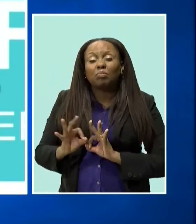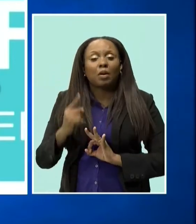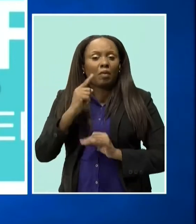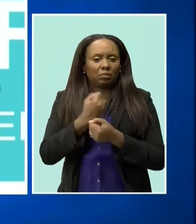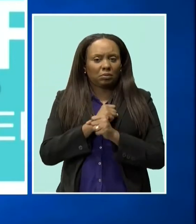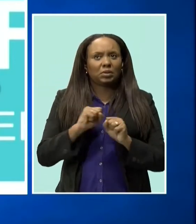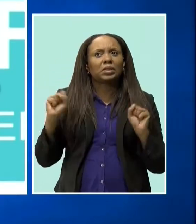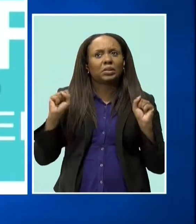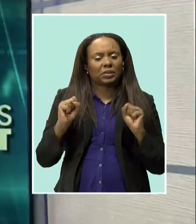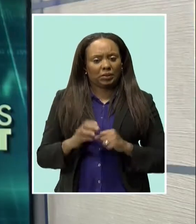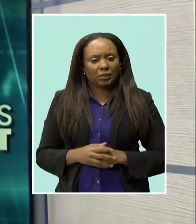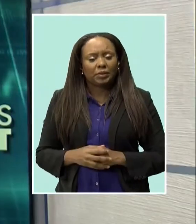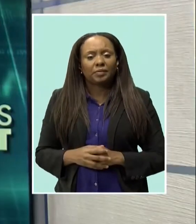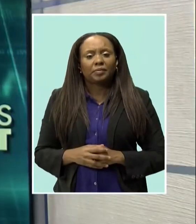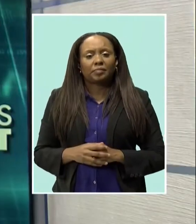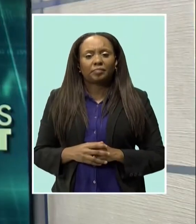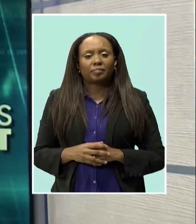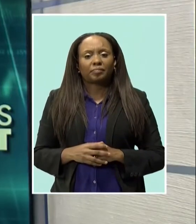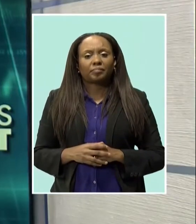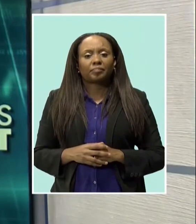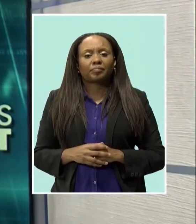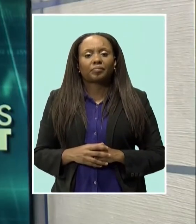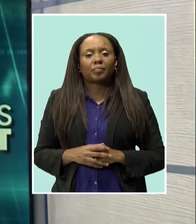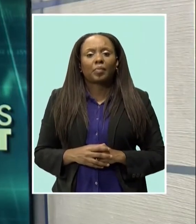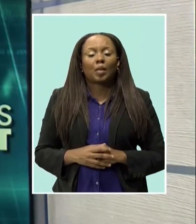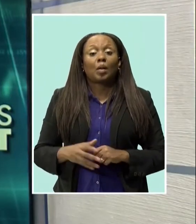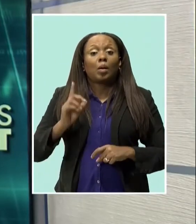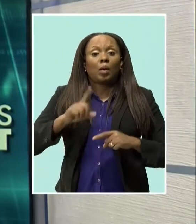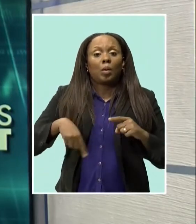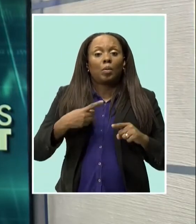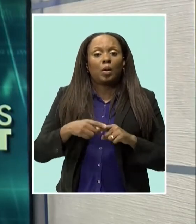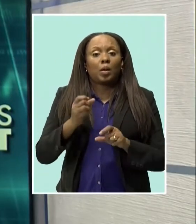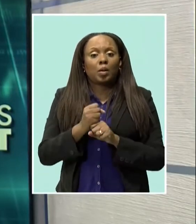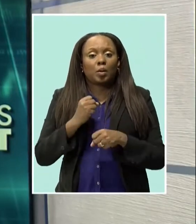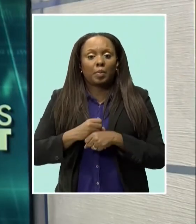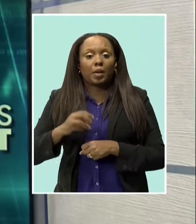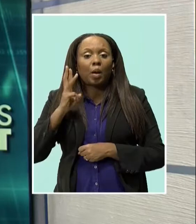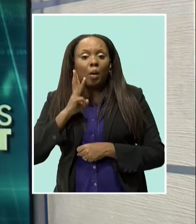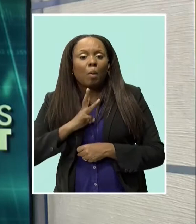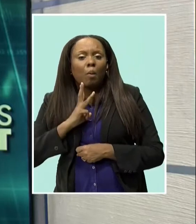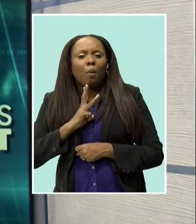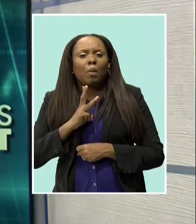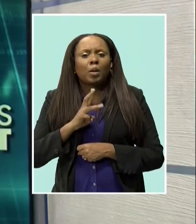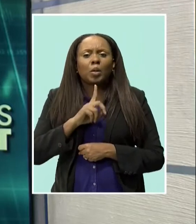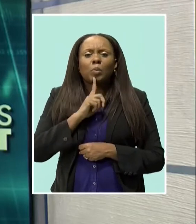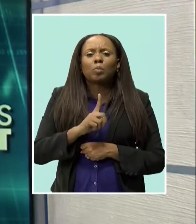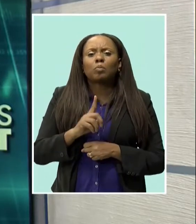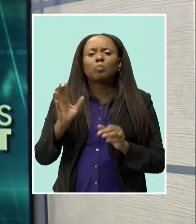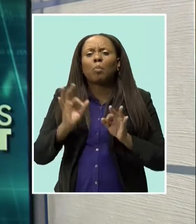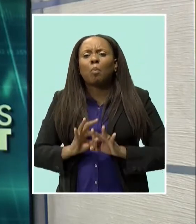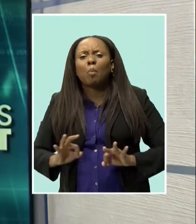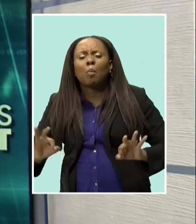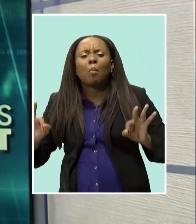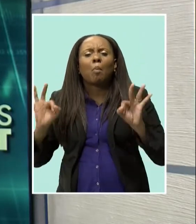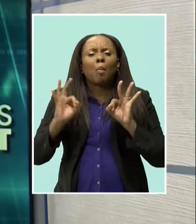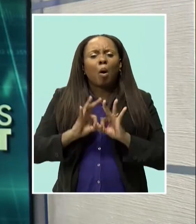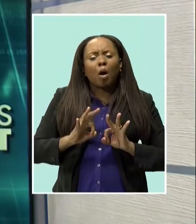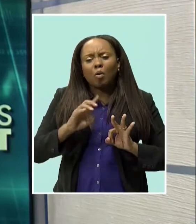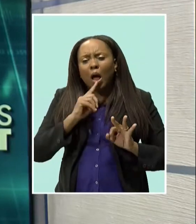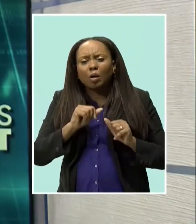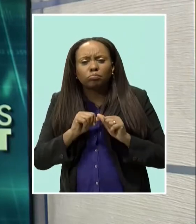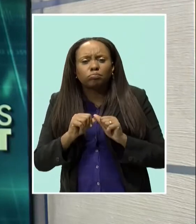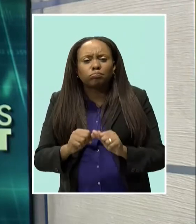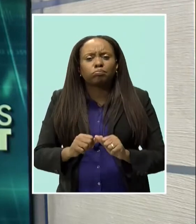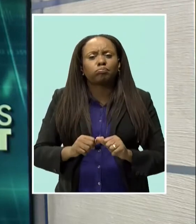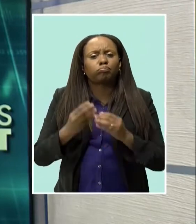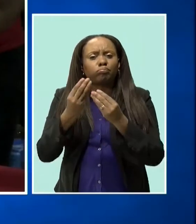safe practices. Well, versatility is key with locally made wines, and at a tasting demonstration for Valeria